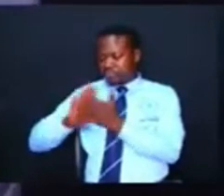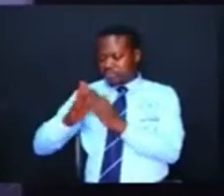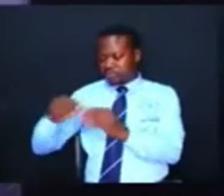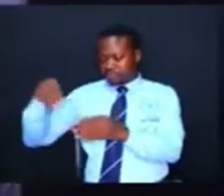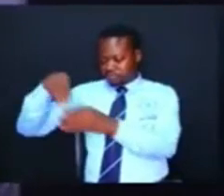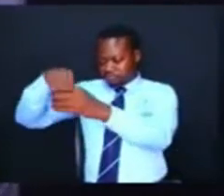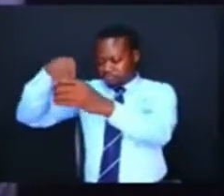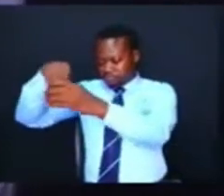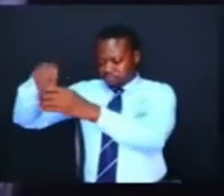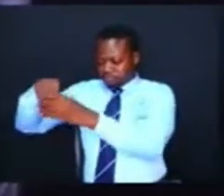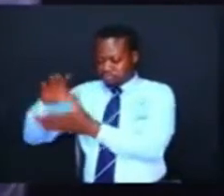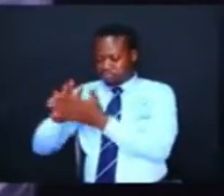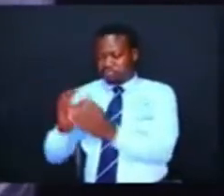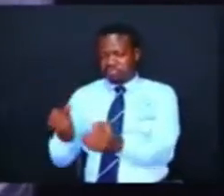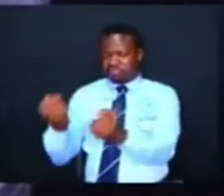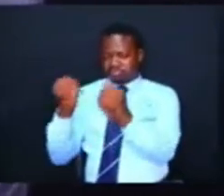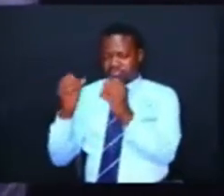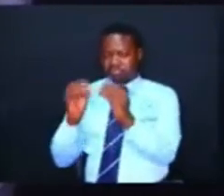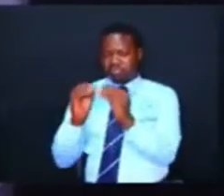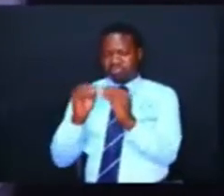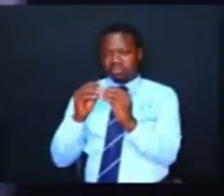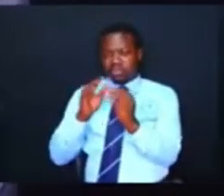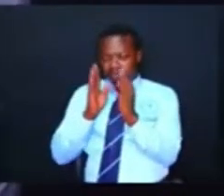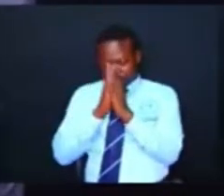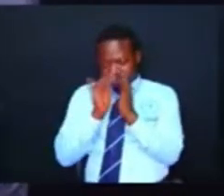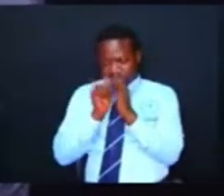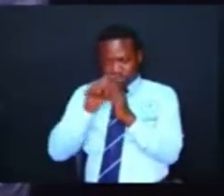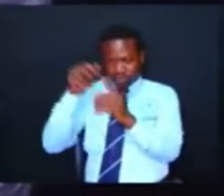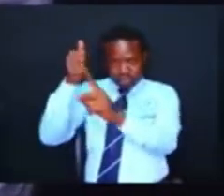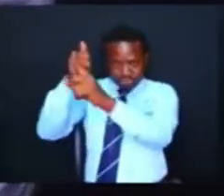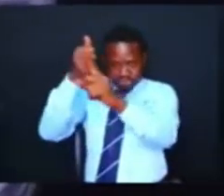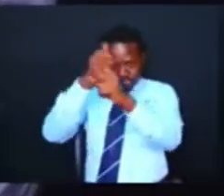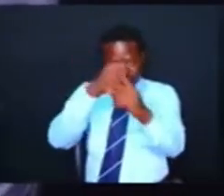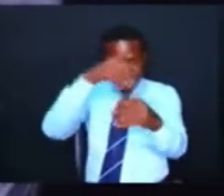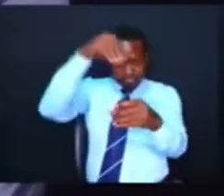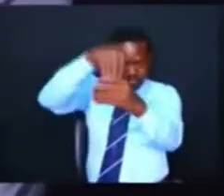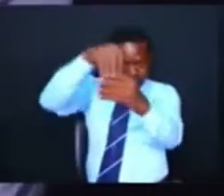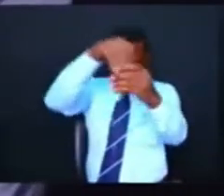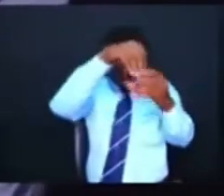I pray that your inner man will be strong.